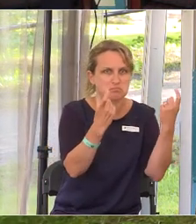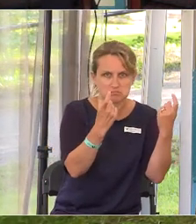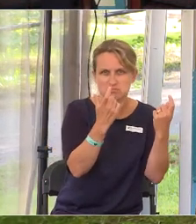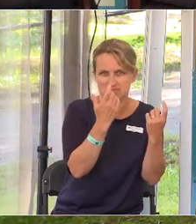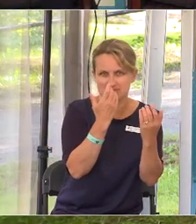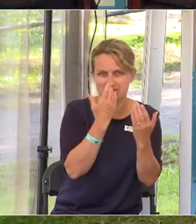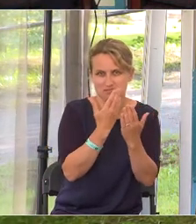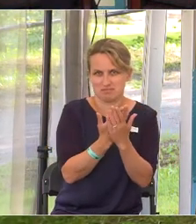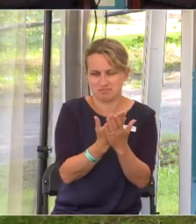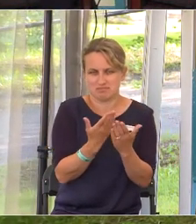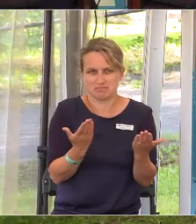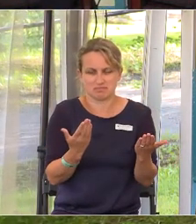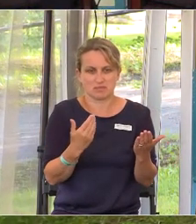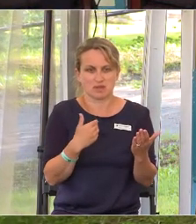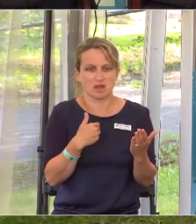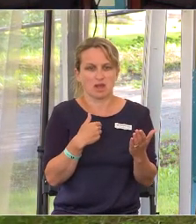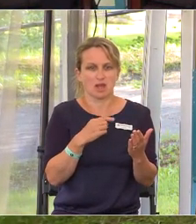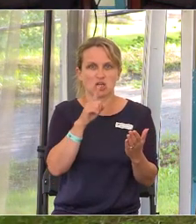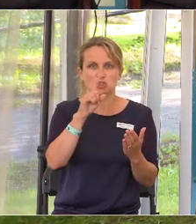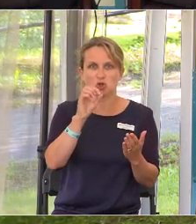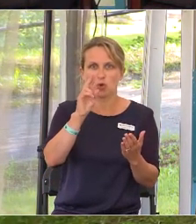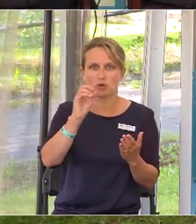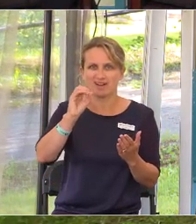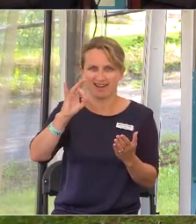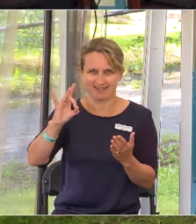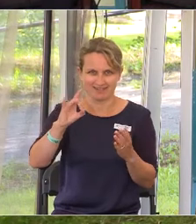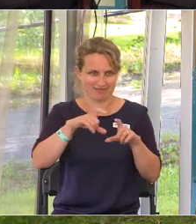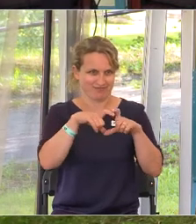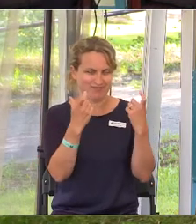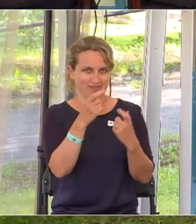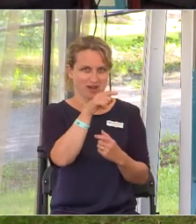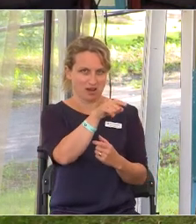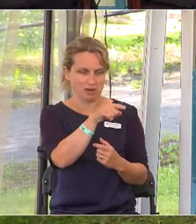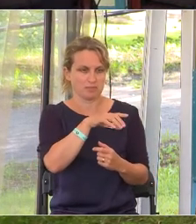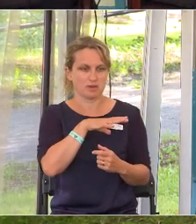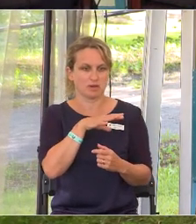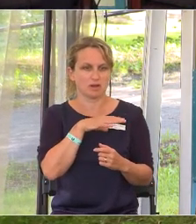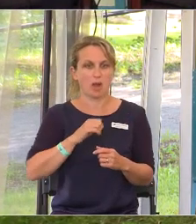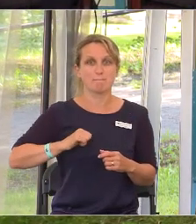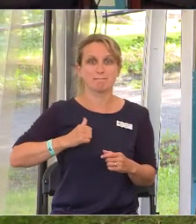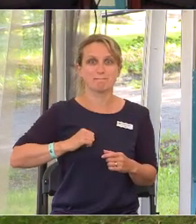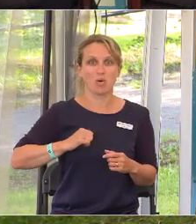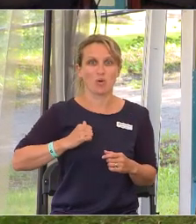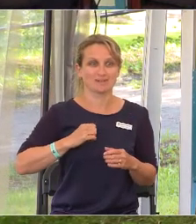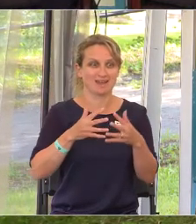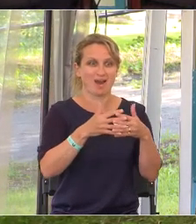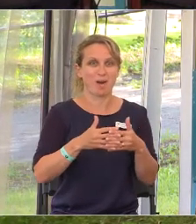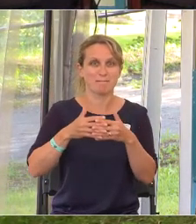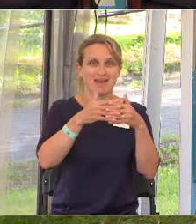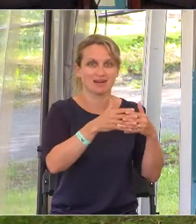and then joke from the movie came out, the federal police in the US, the FBI, sent out warnings to movie theaters that